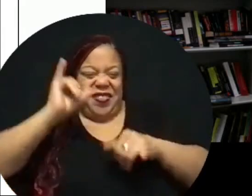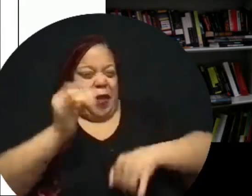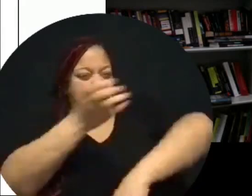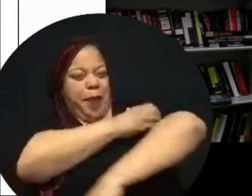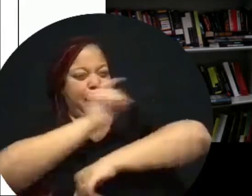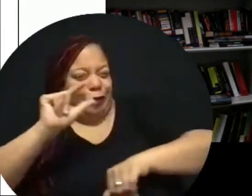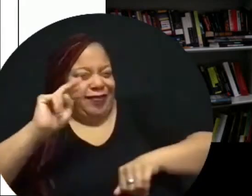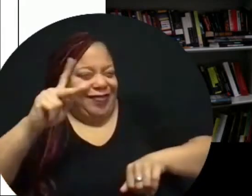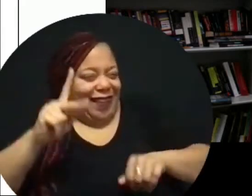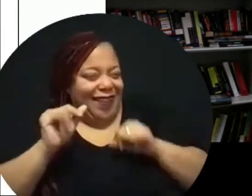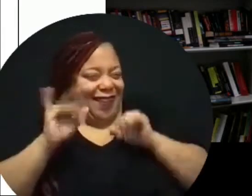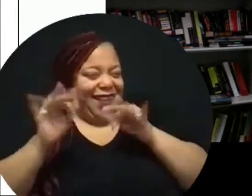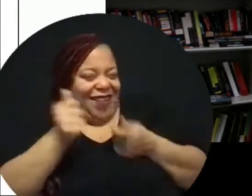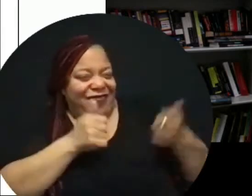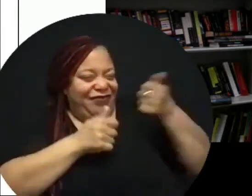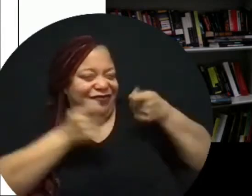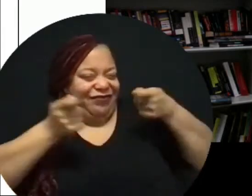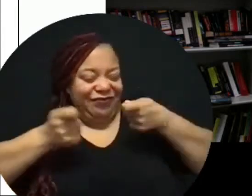They depended on